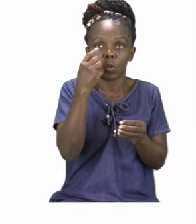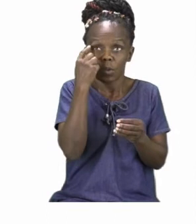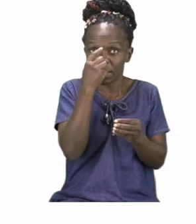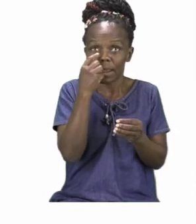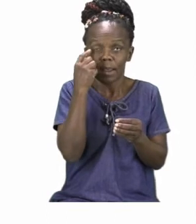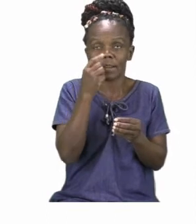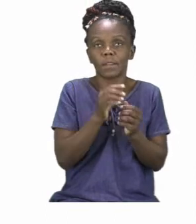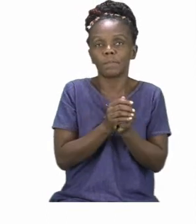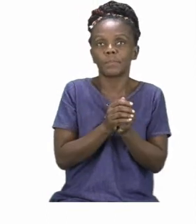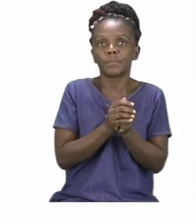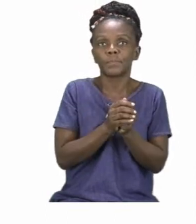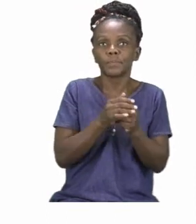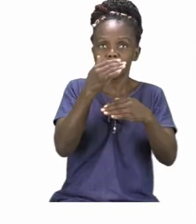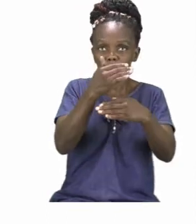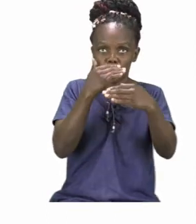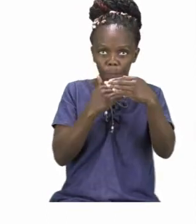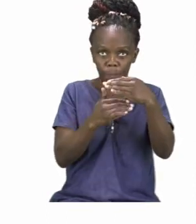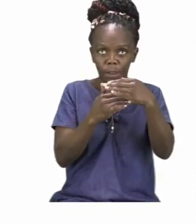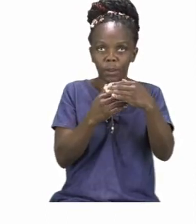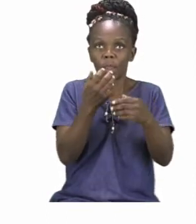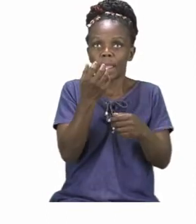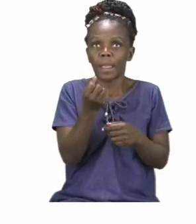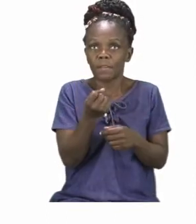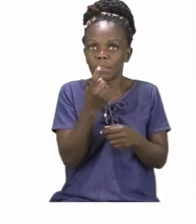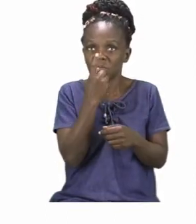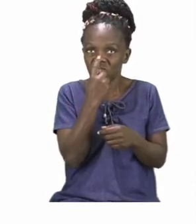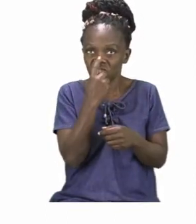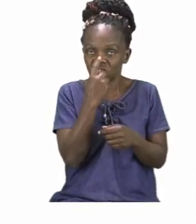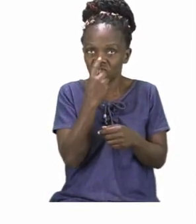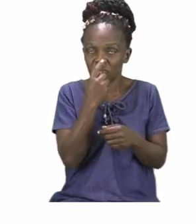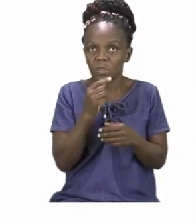can you see? Let's count. 1.